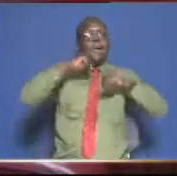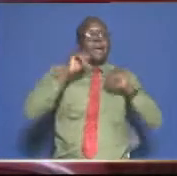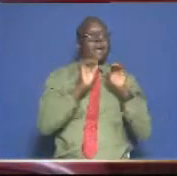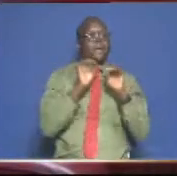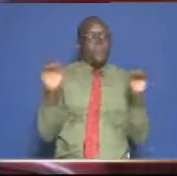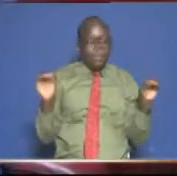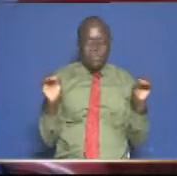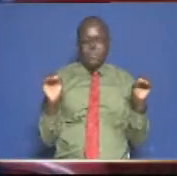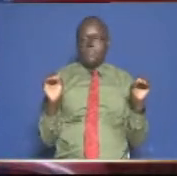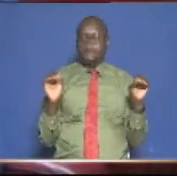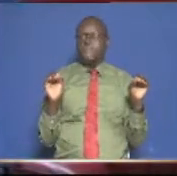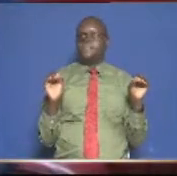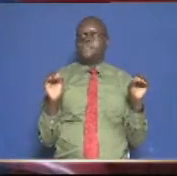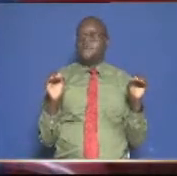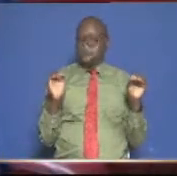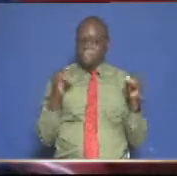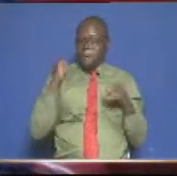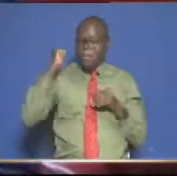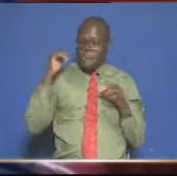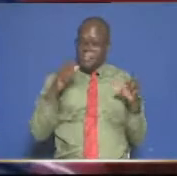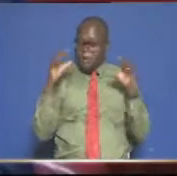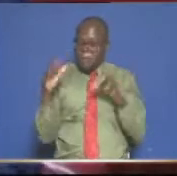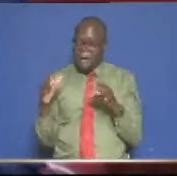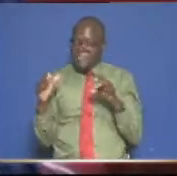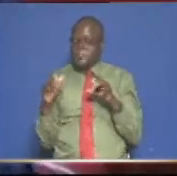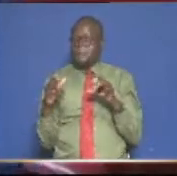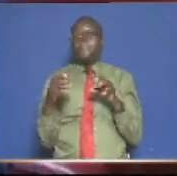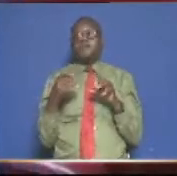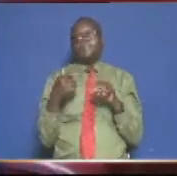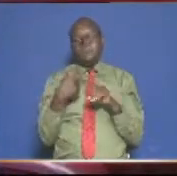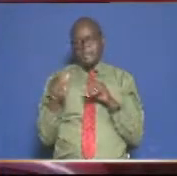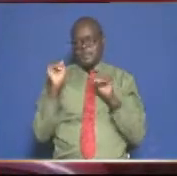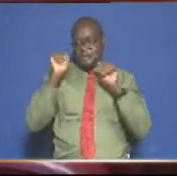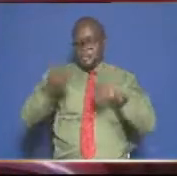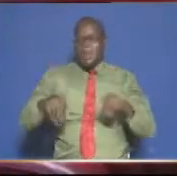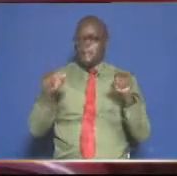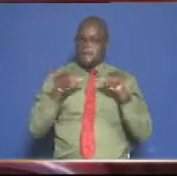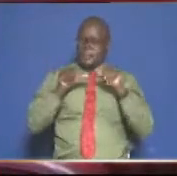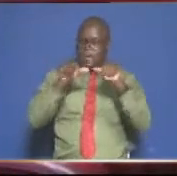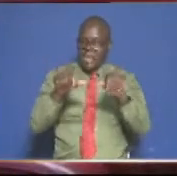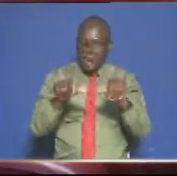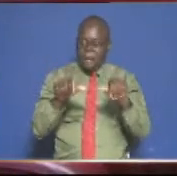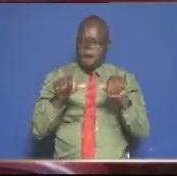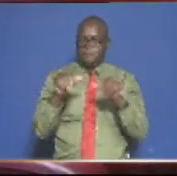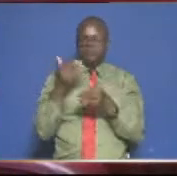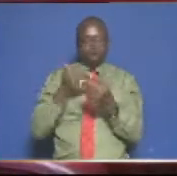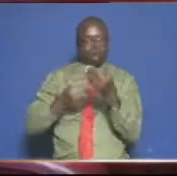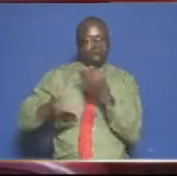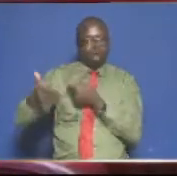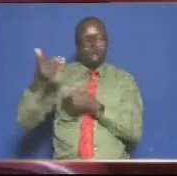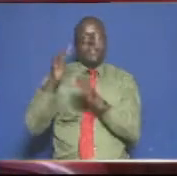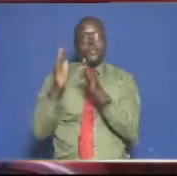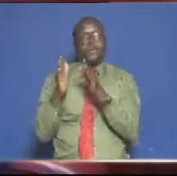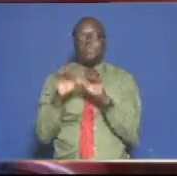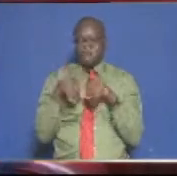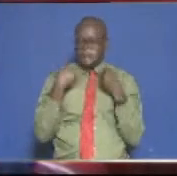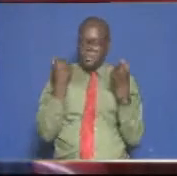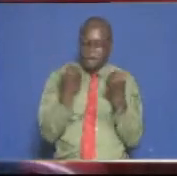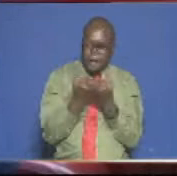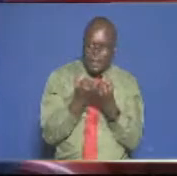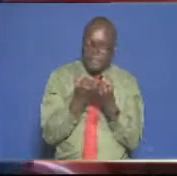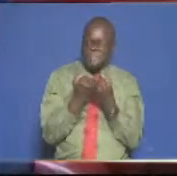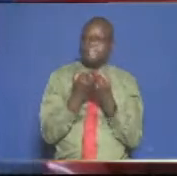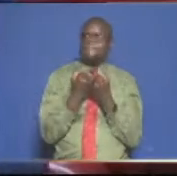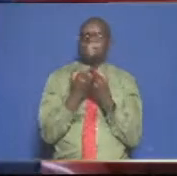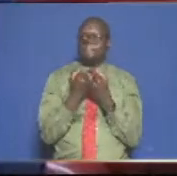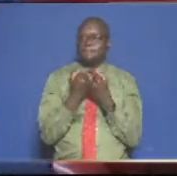the same side of the political divide, you could still interact, socialize,